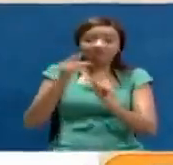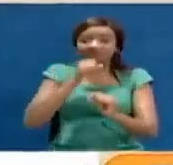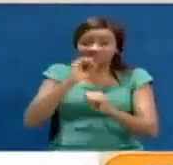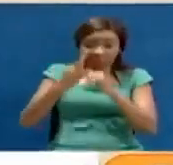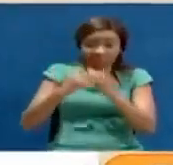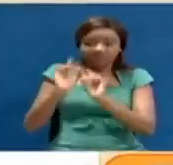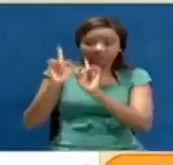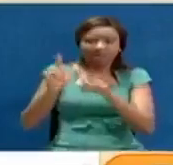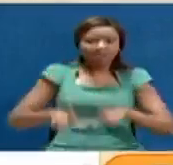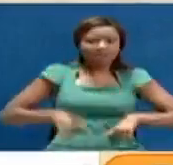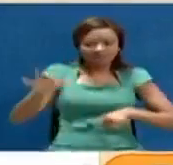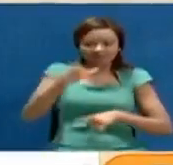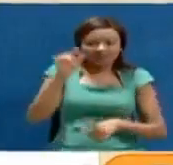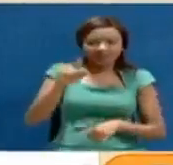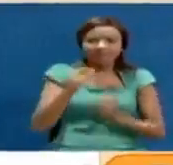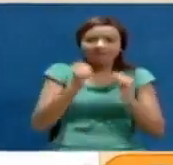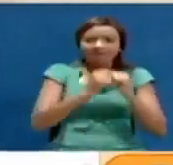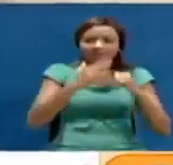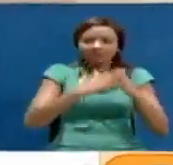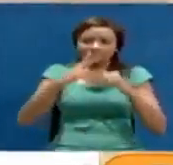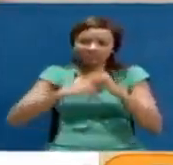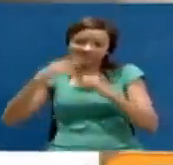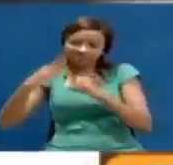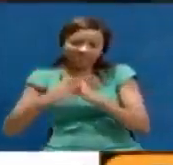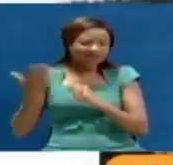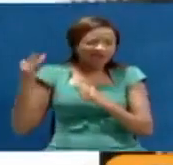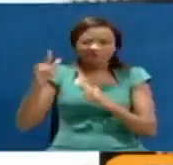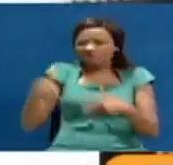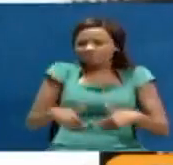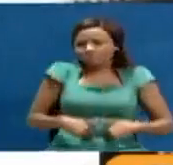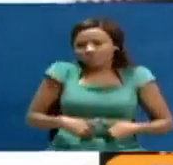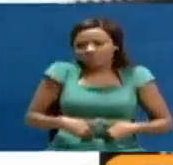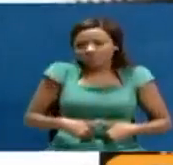1979, some 41 years ago. By then, he was a young and energetic man.